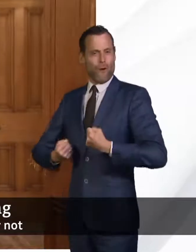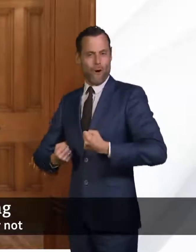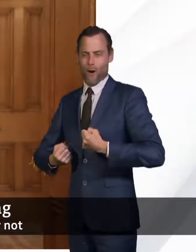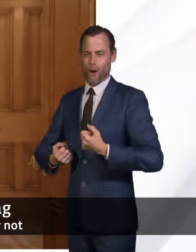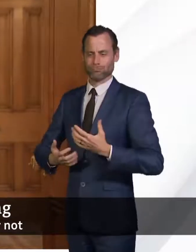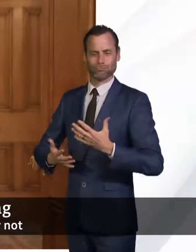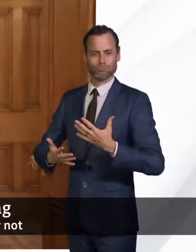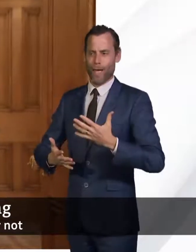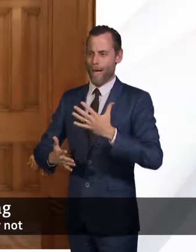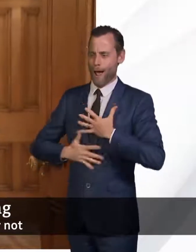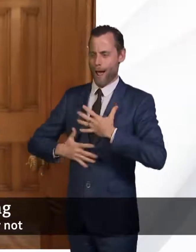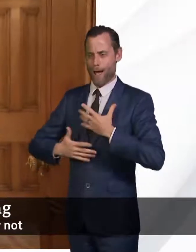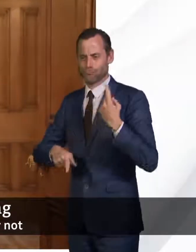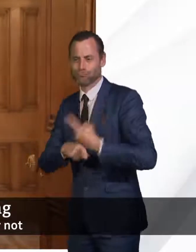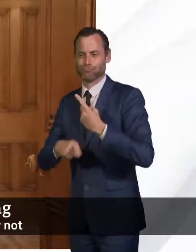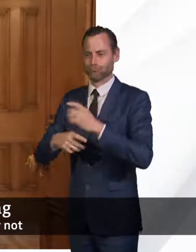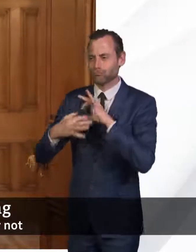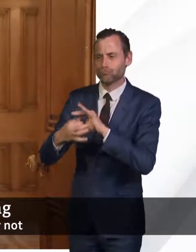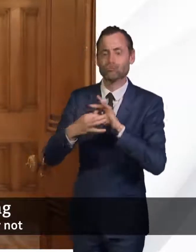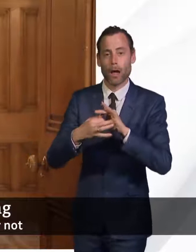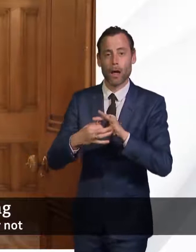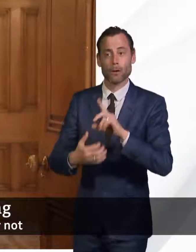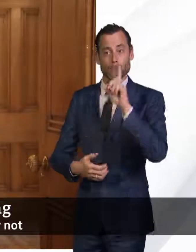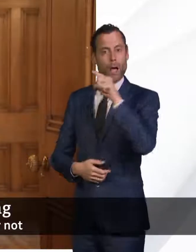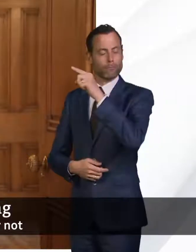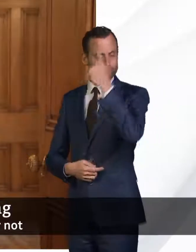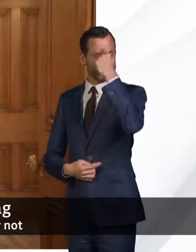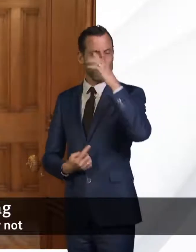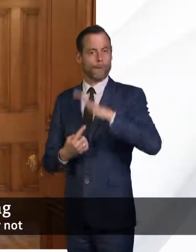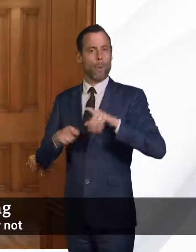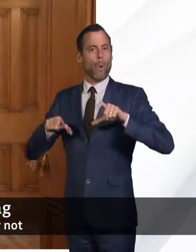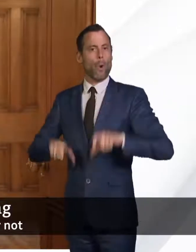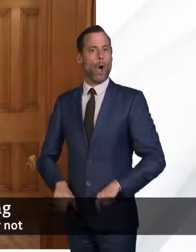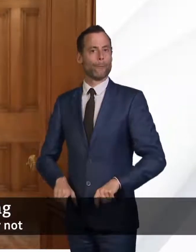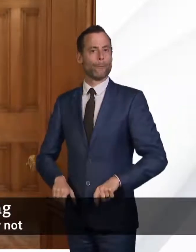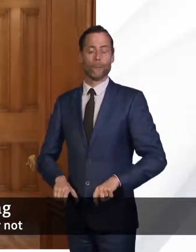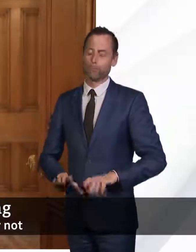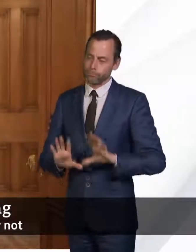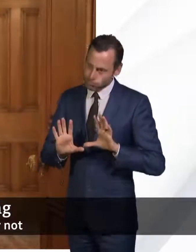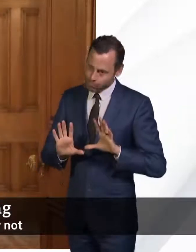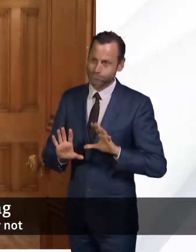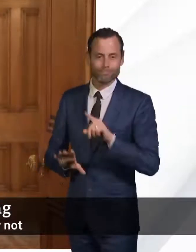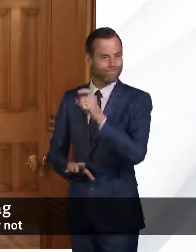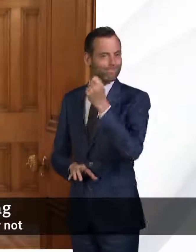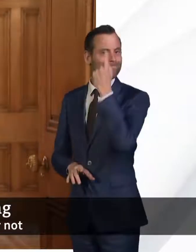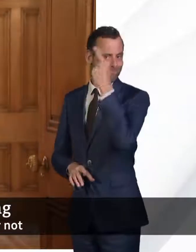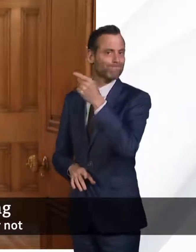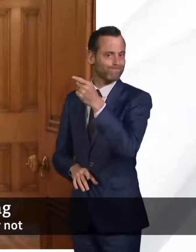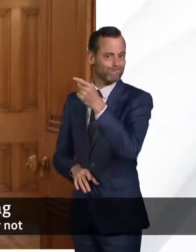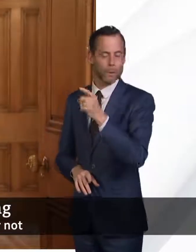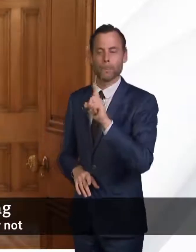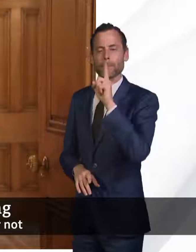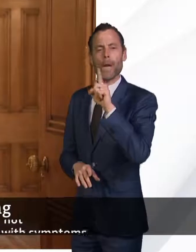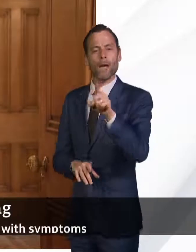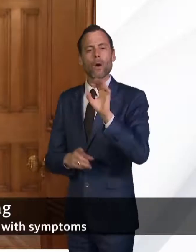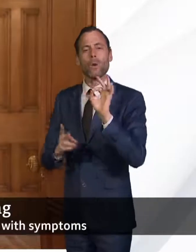have done their duty by staying at home, which is what is needed in these circumstances. On the economic